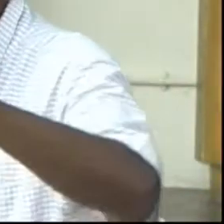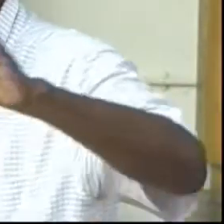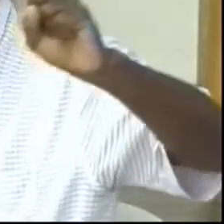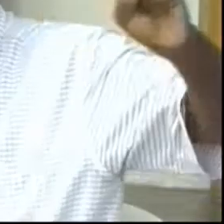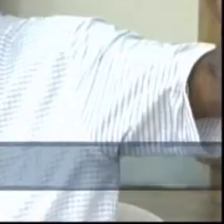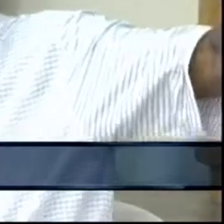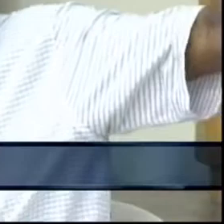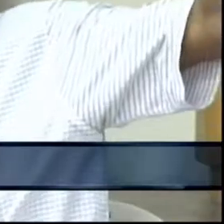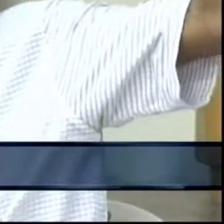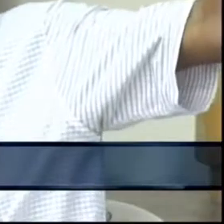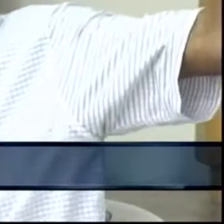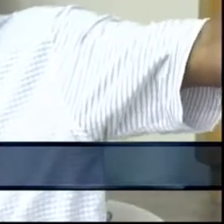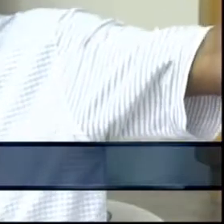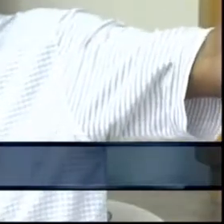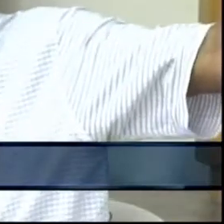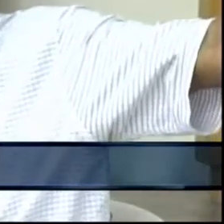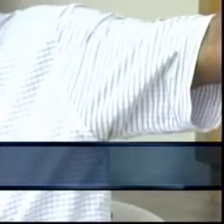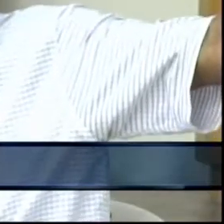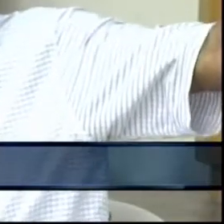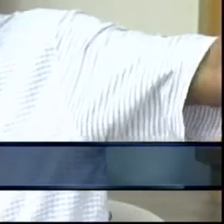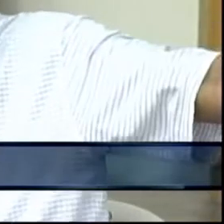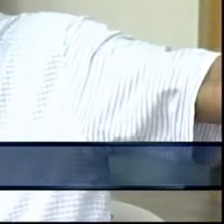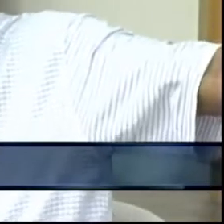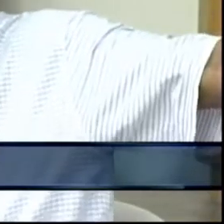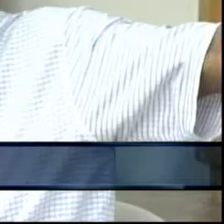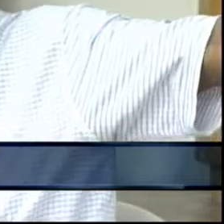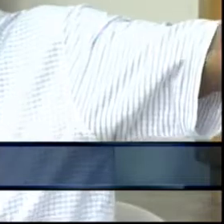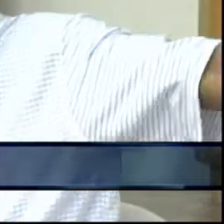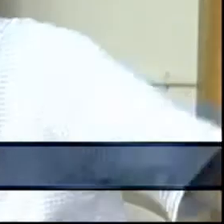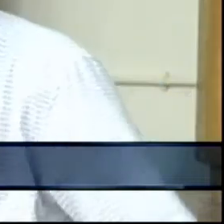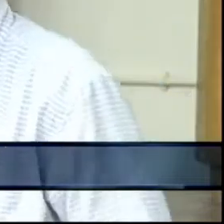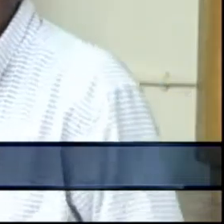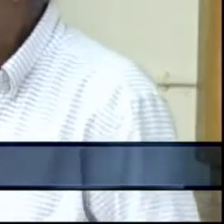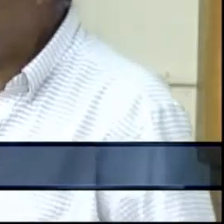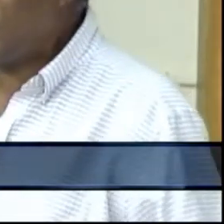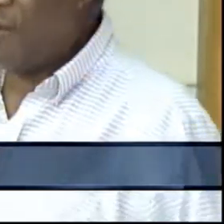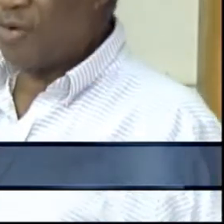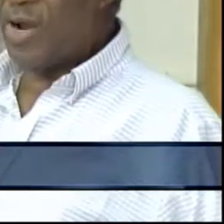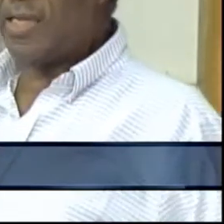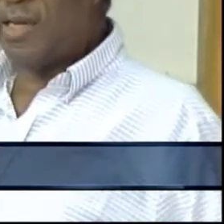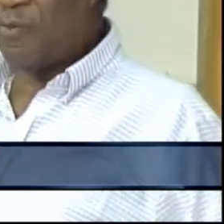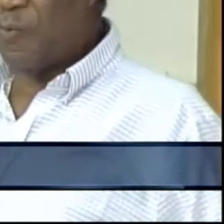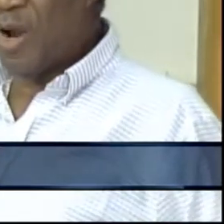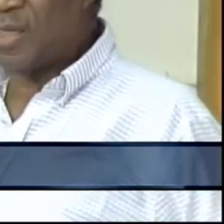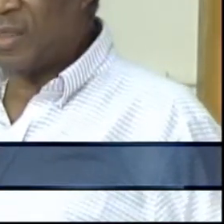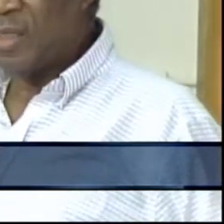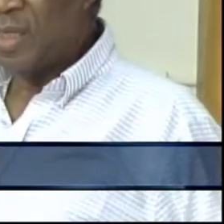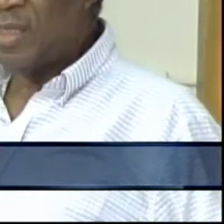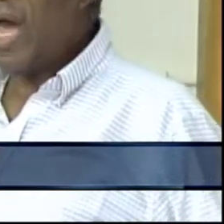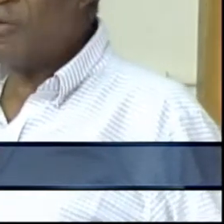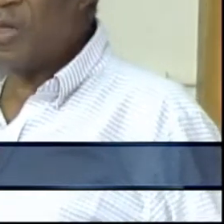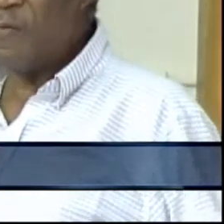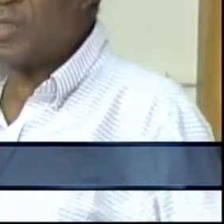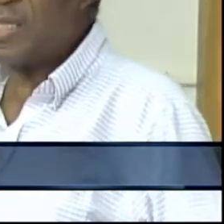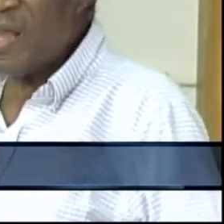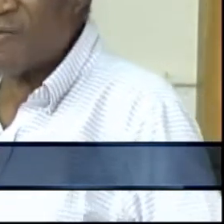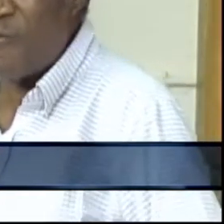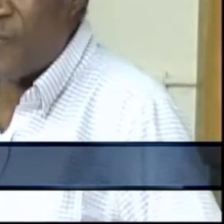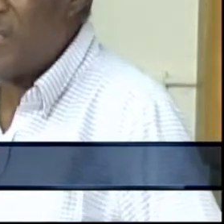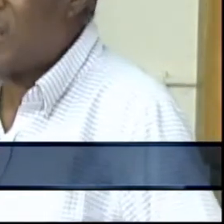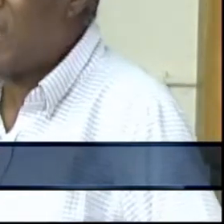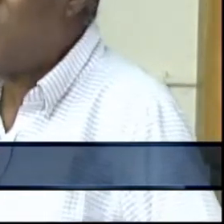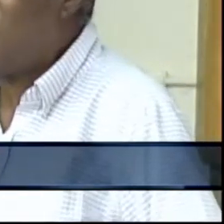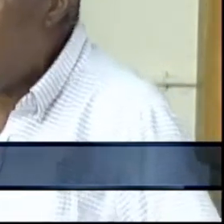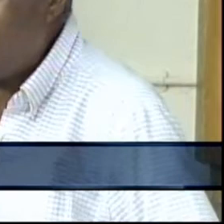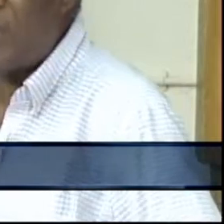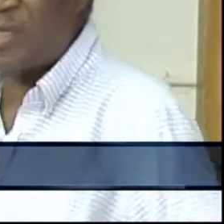to be told about the men that in this current cabinet of the Democratic Labour Party that would have